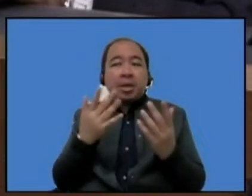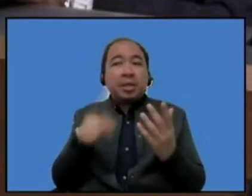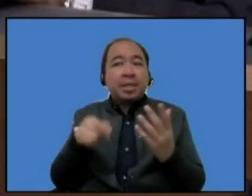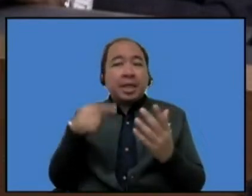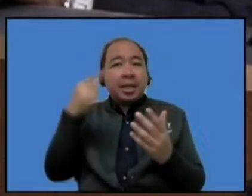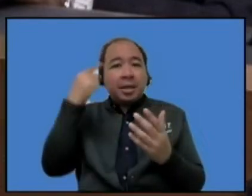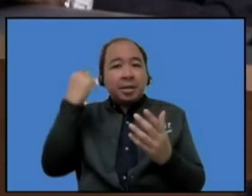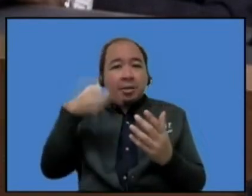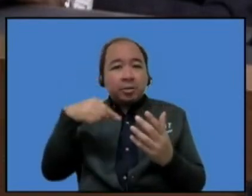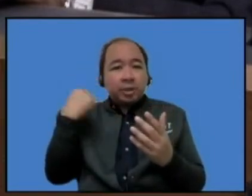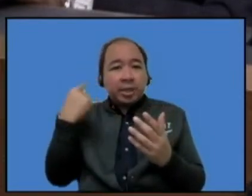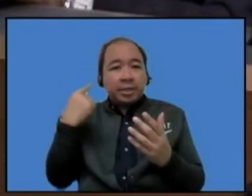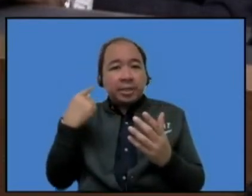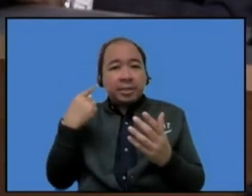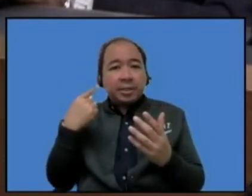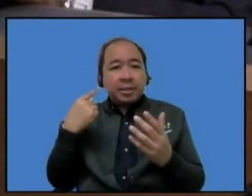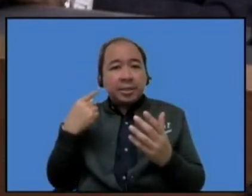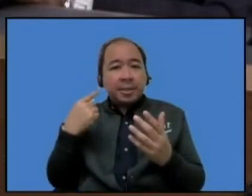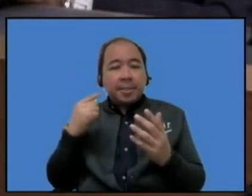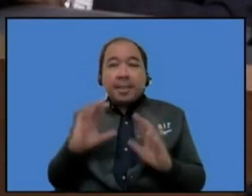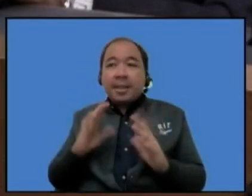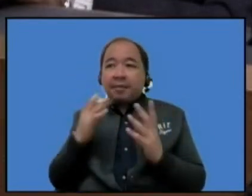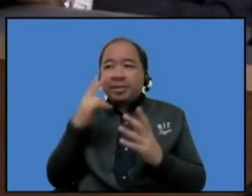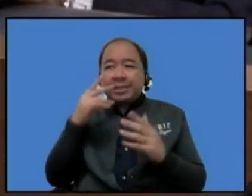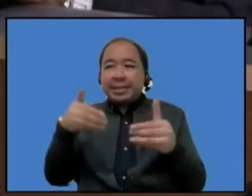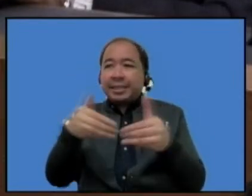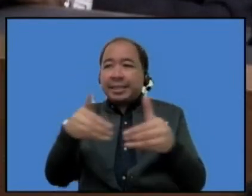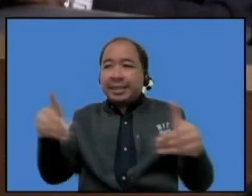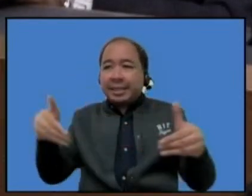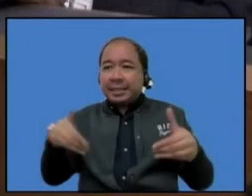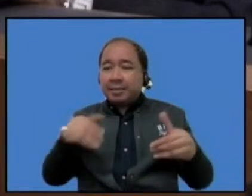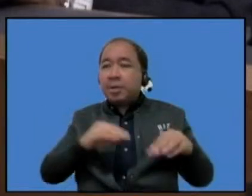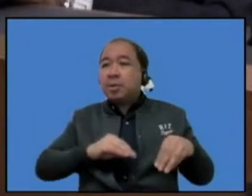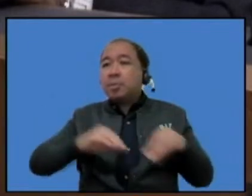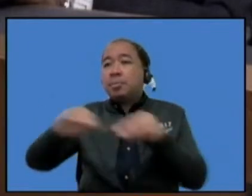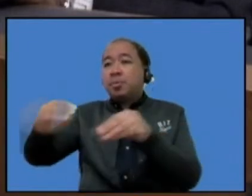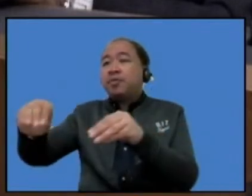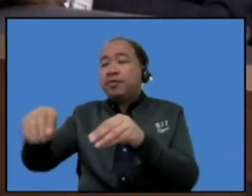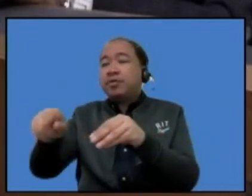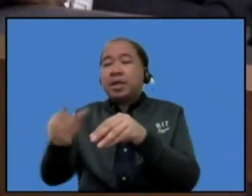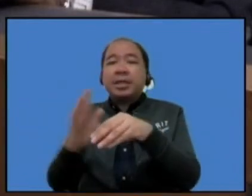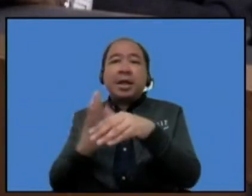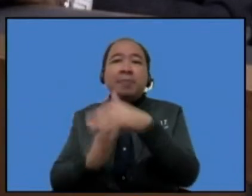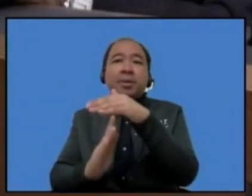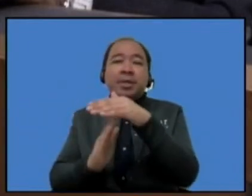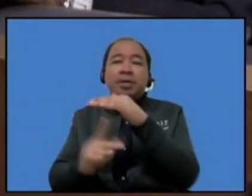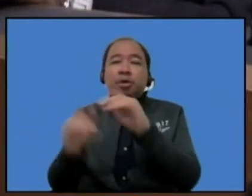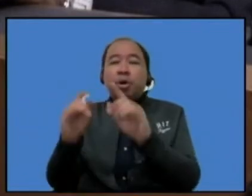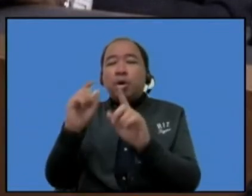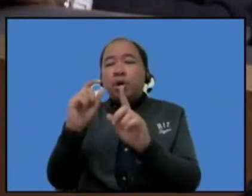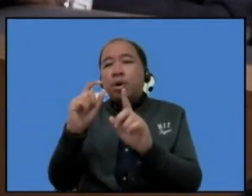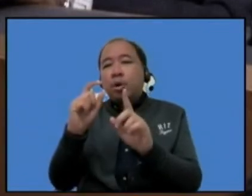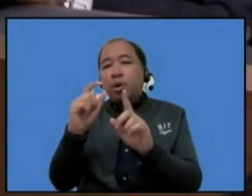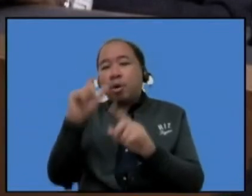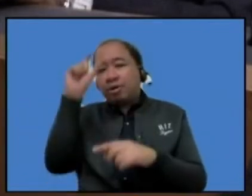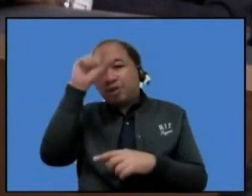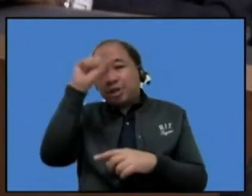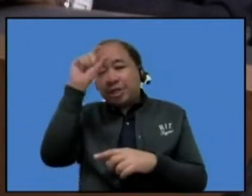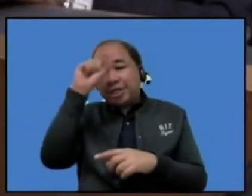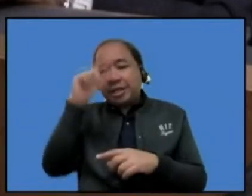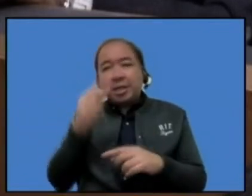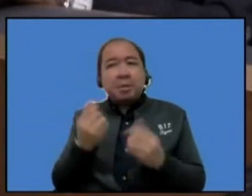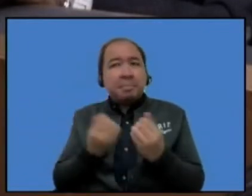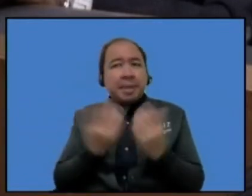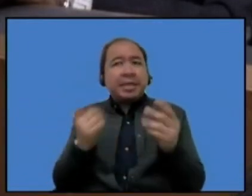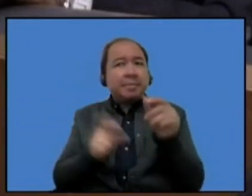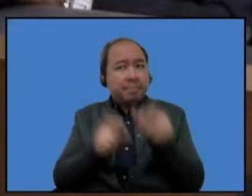live in our Nakhchivan territory, migrated to the Republic of Turkey. And a significant number of these Azerbaijan nationals have since